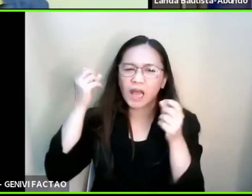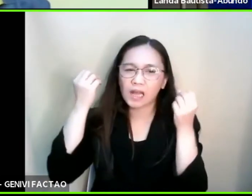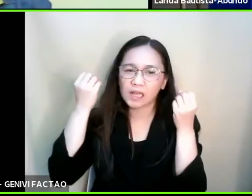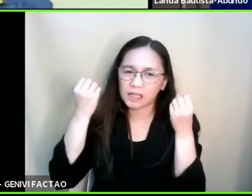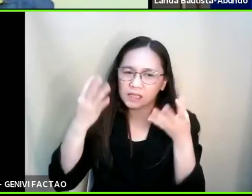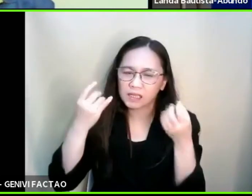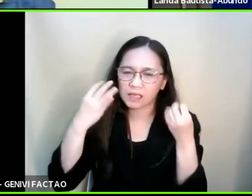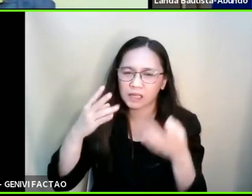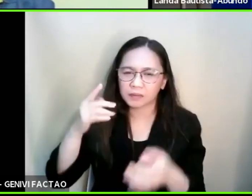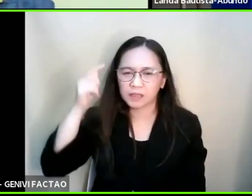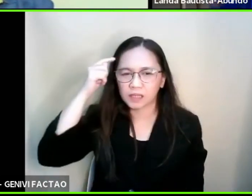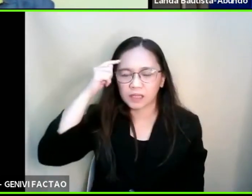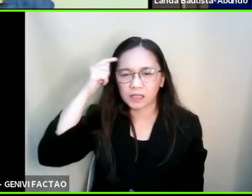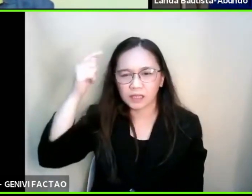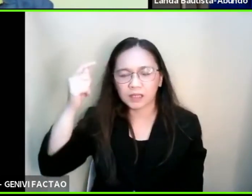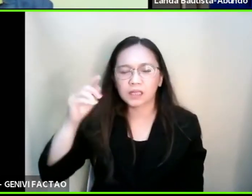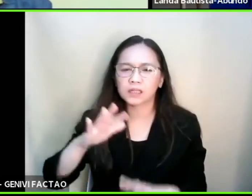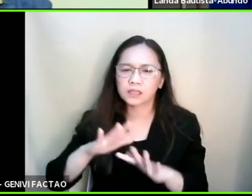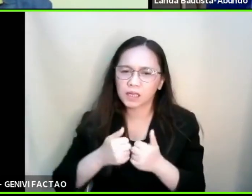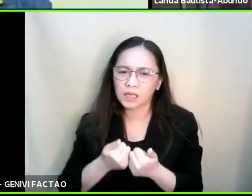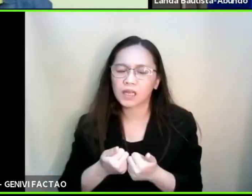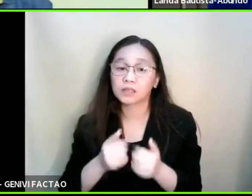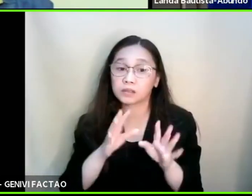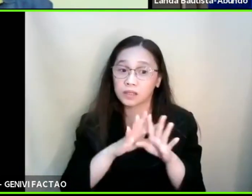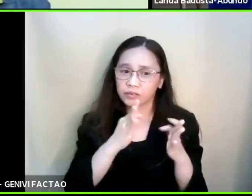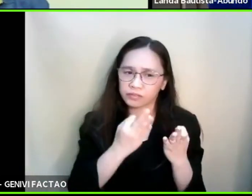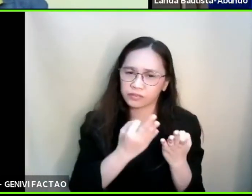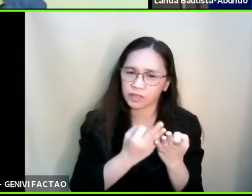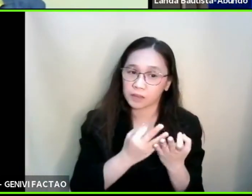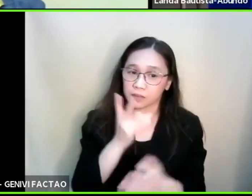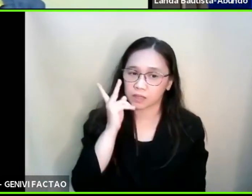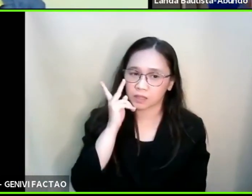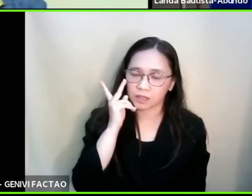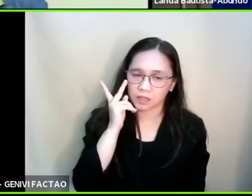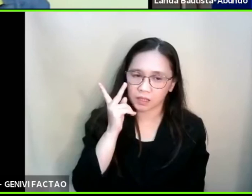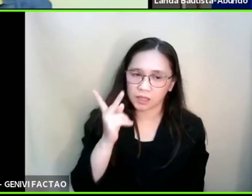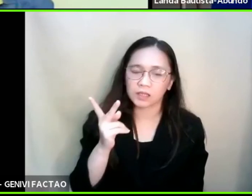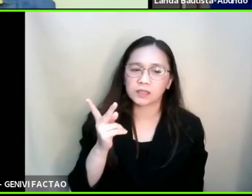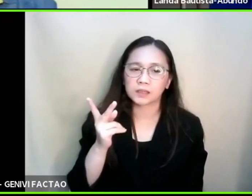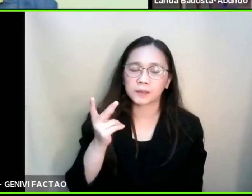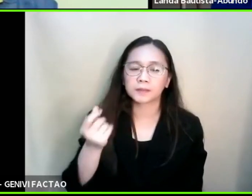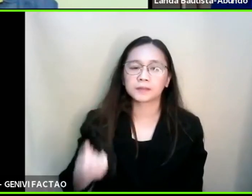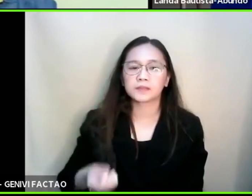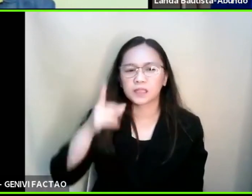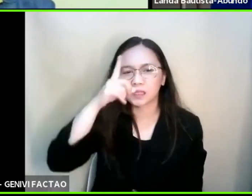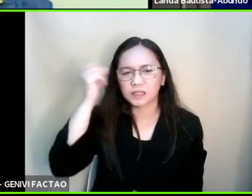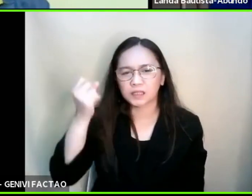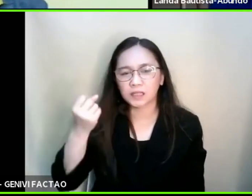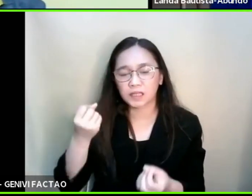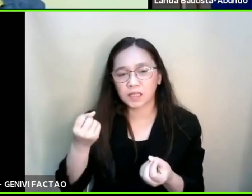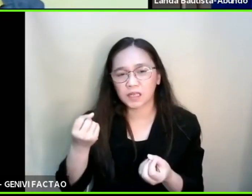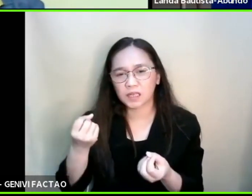no, yung family values, you know, how families see masturbation, no? Kasi merong mga families